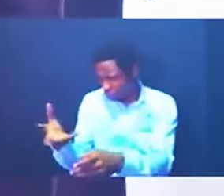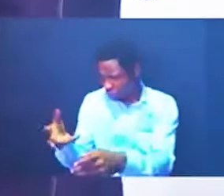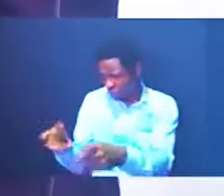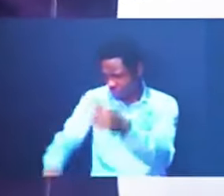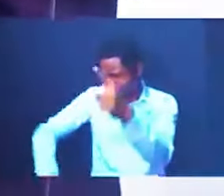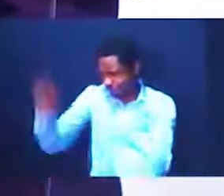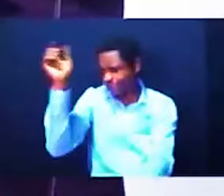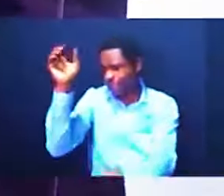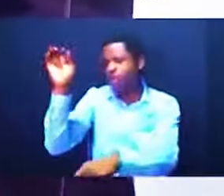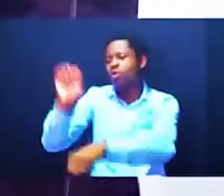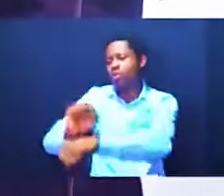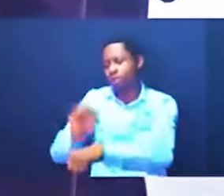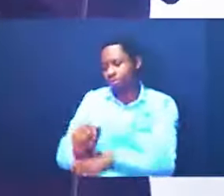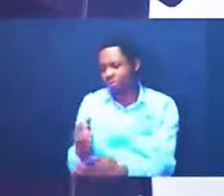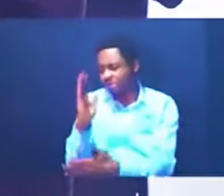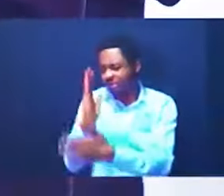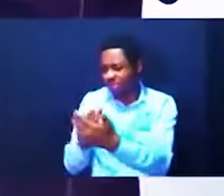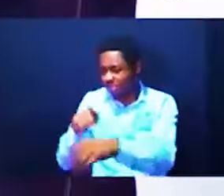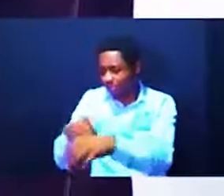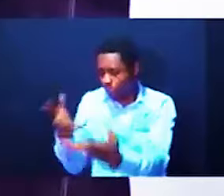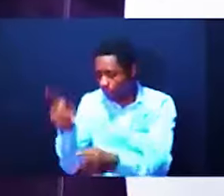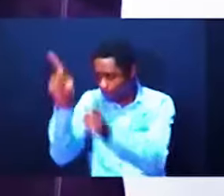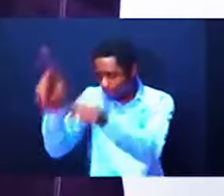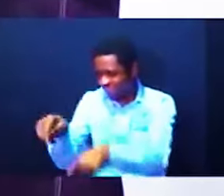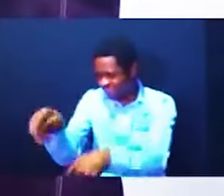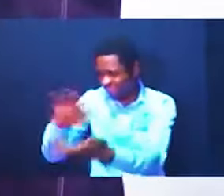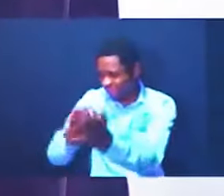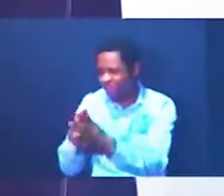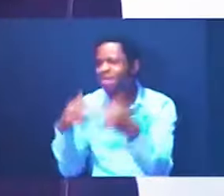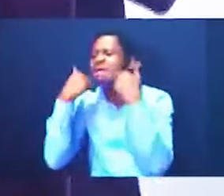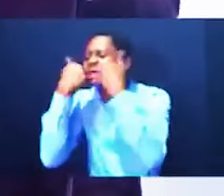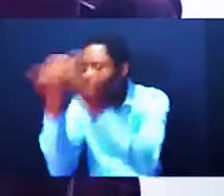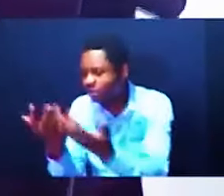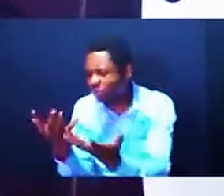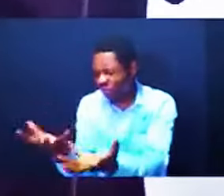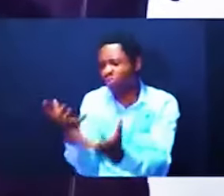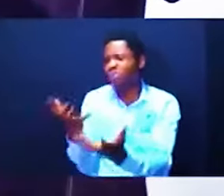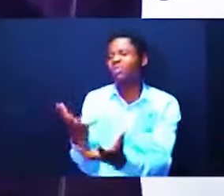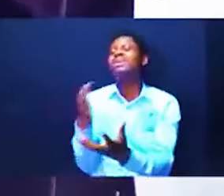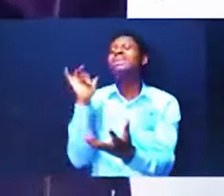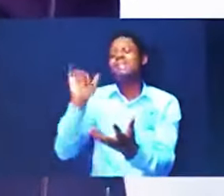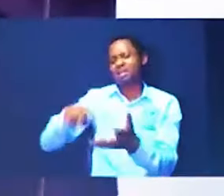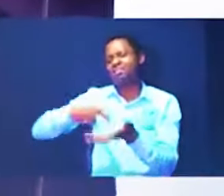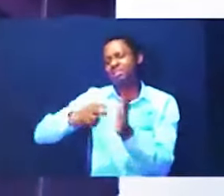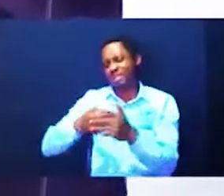Sometimes you want them disgraced. You see,